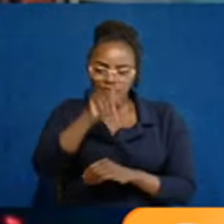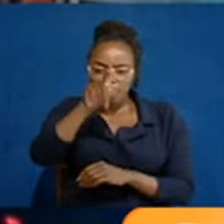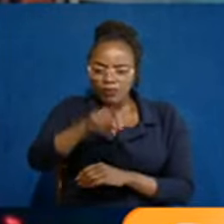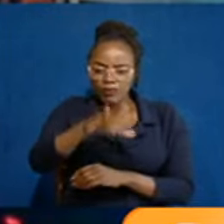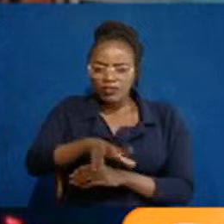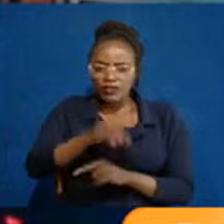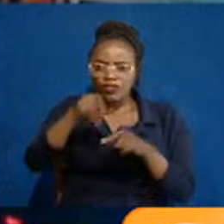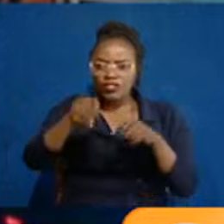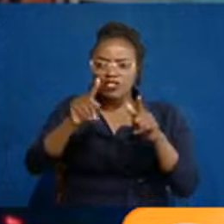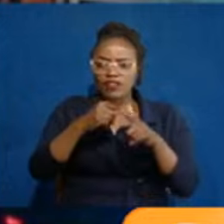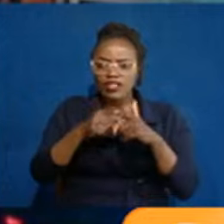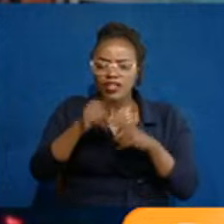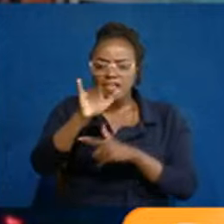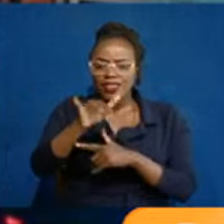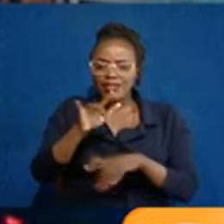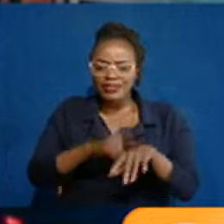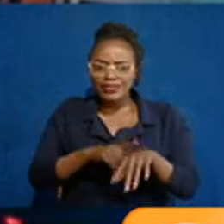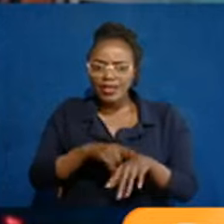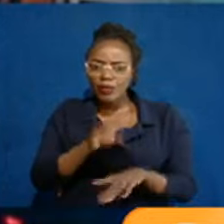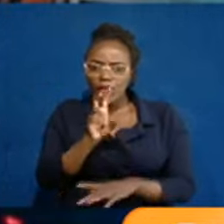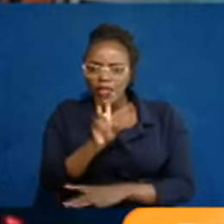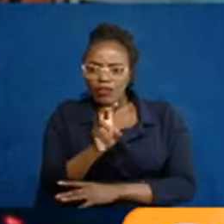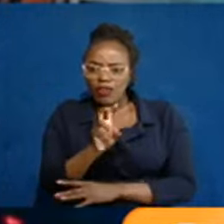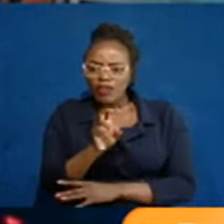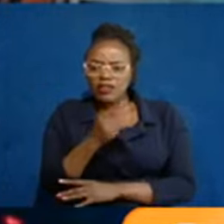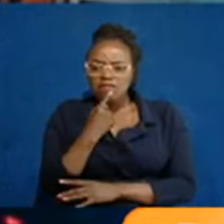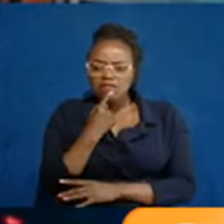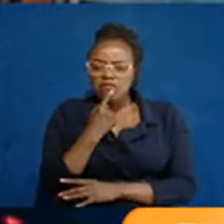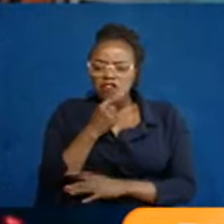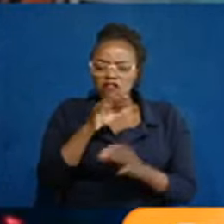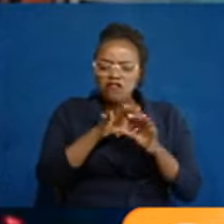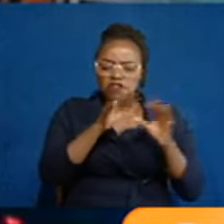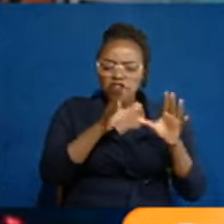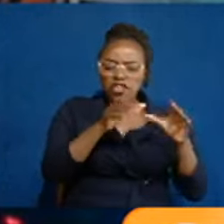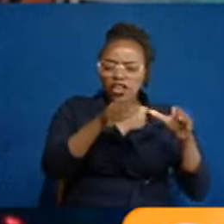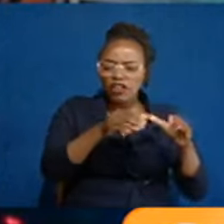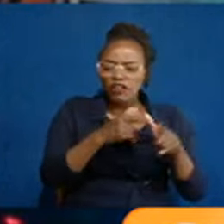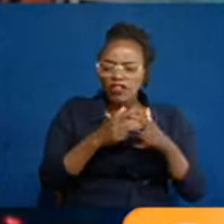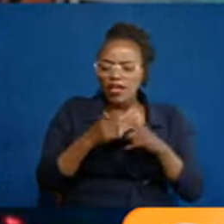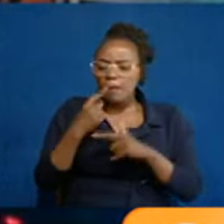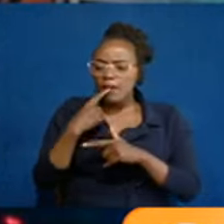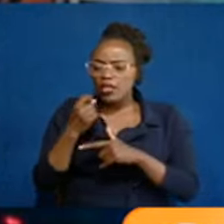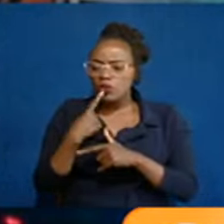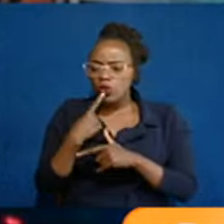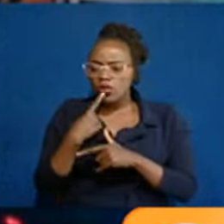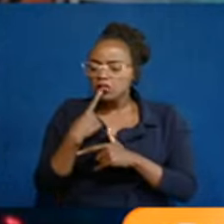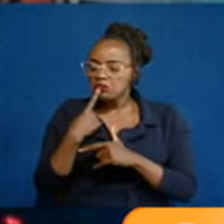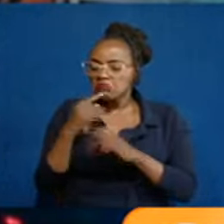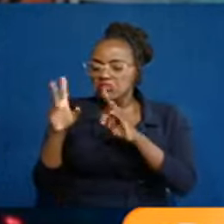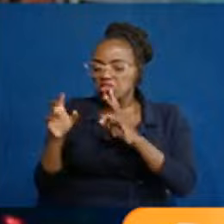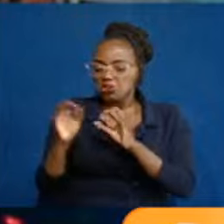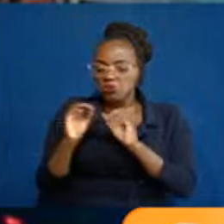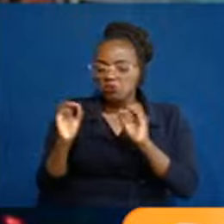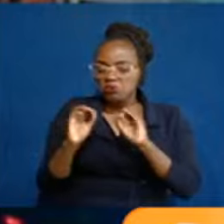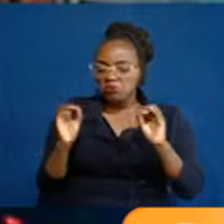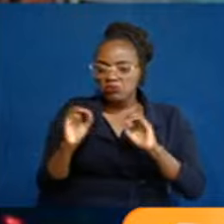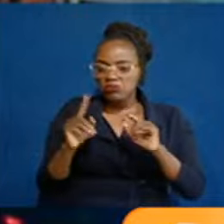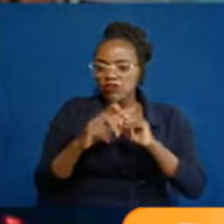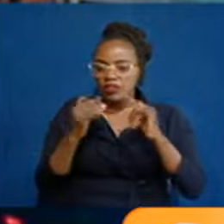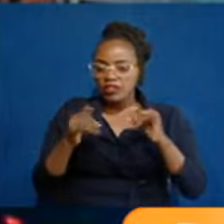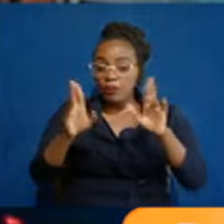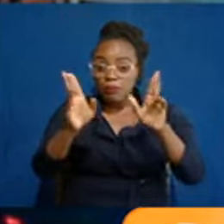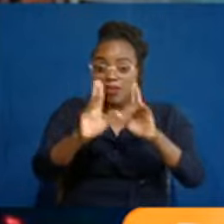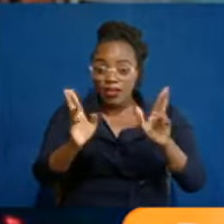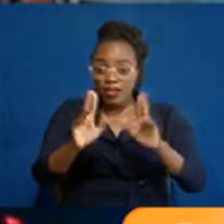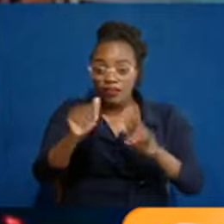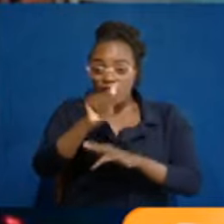found yourself in that moment. You can't tell apart your voters and medical cards. Now, brace yourselves